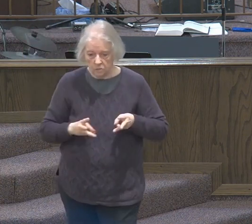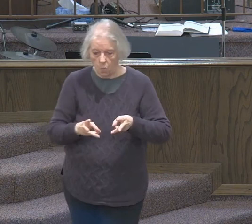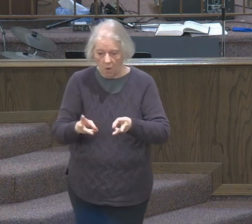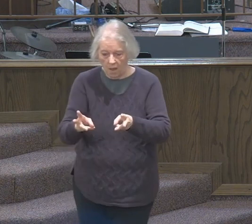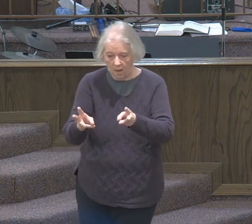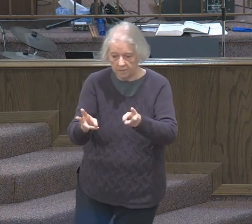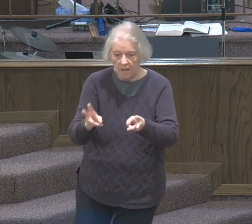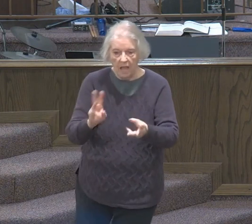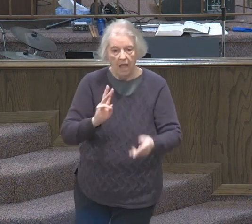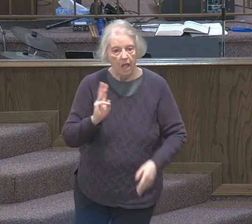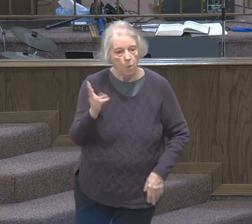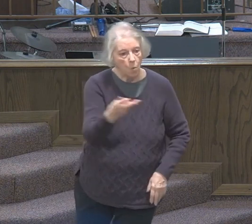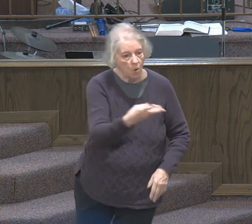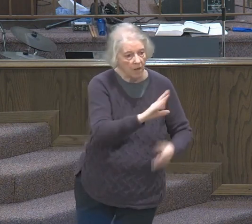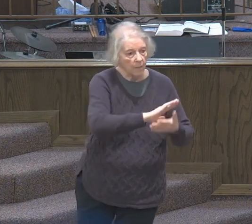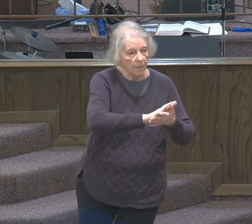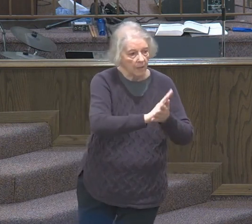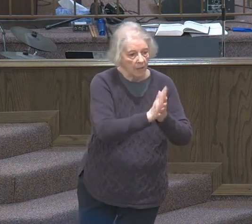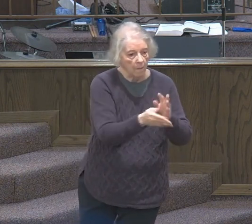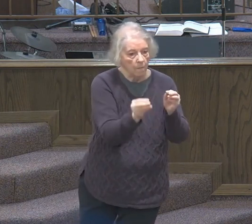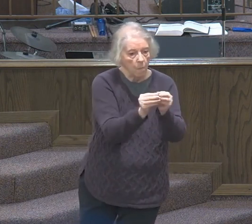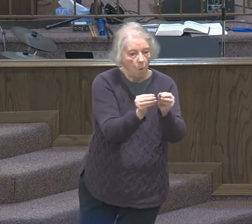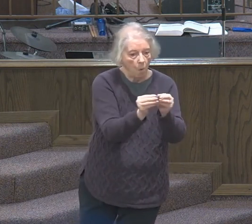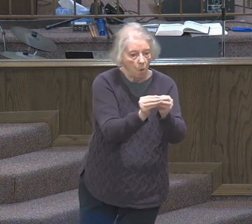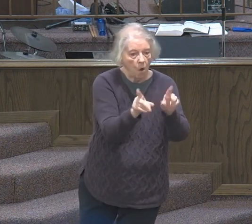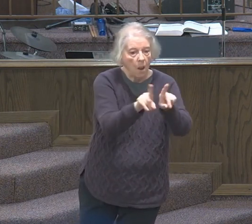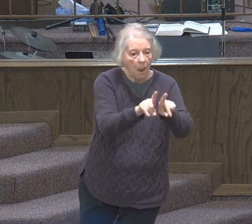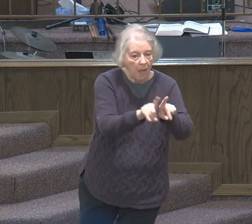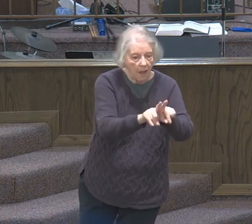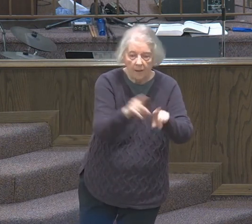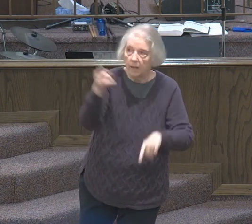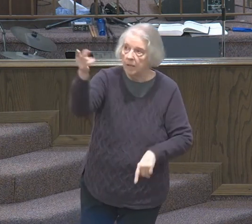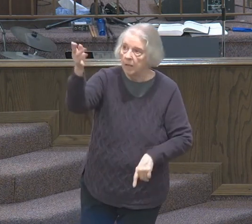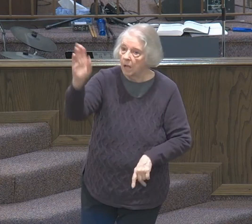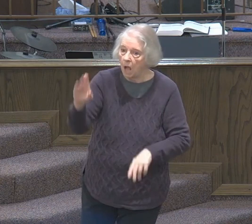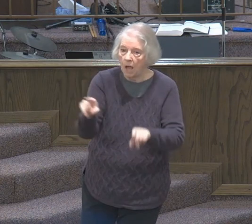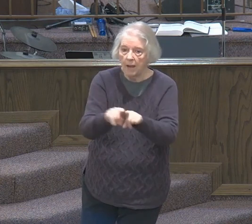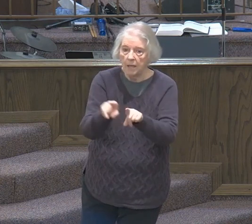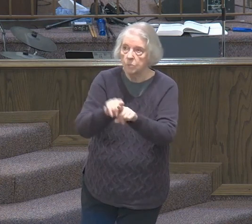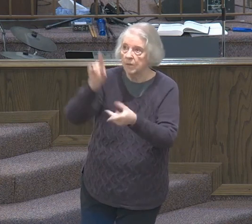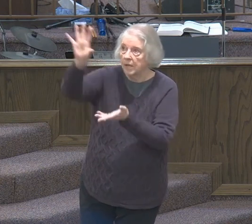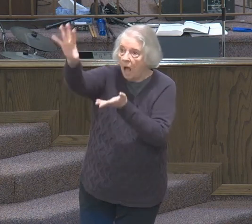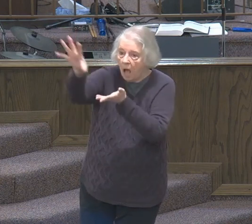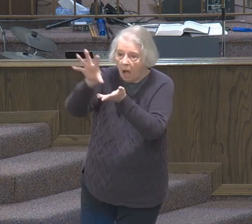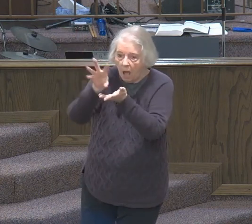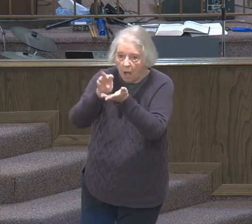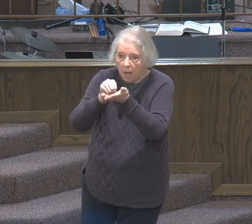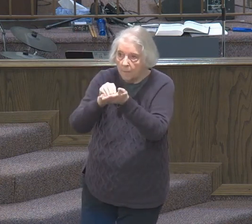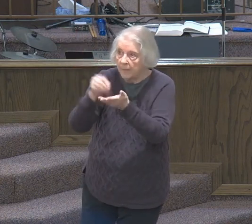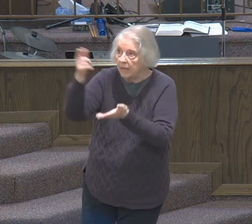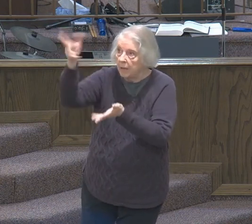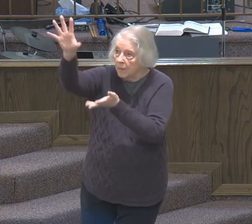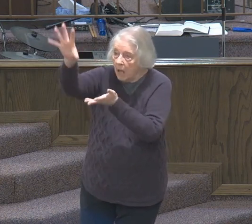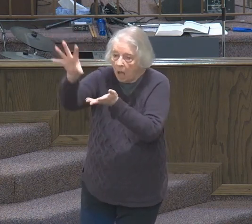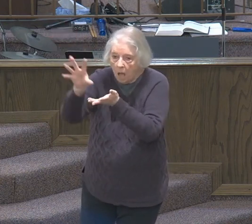God. As we focus on, as we imitate, because we become who we watch.